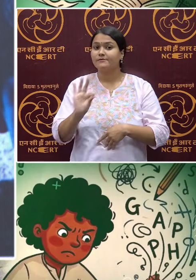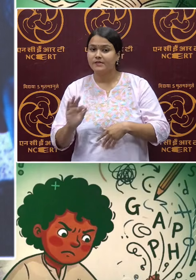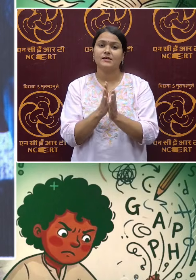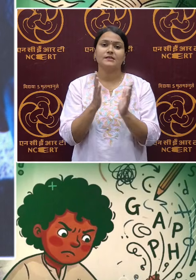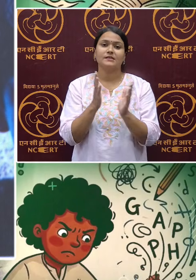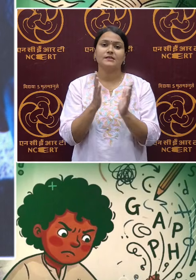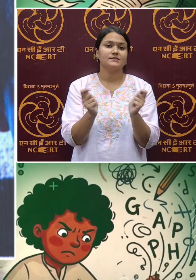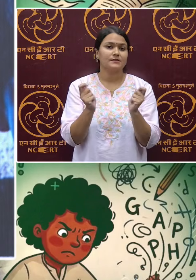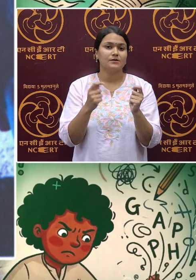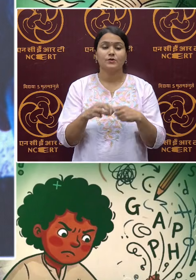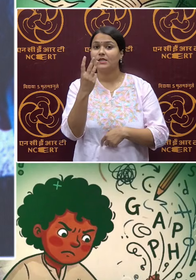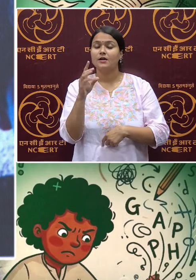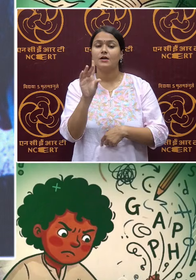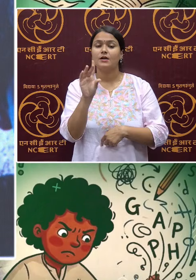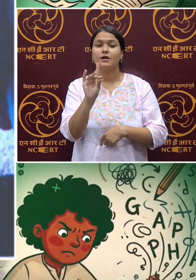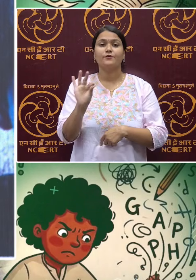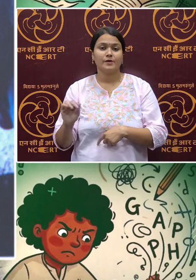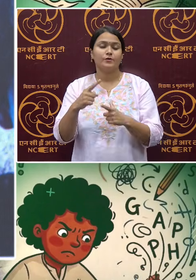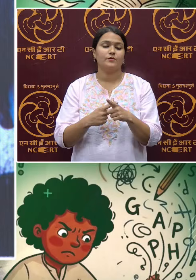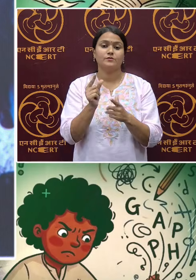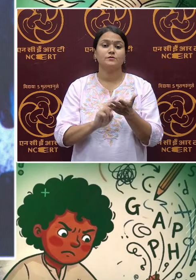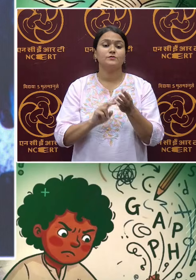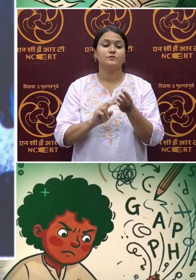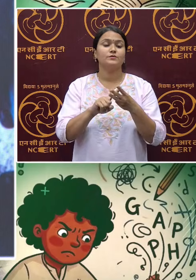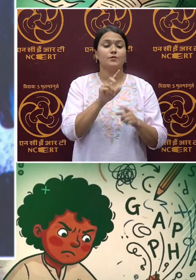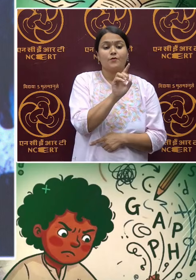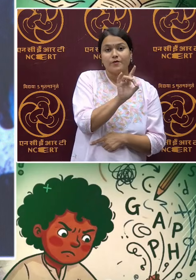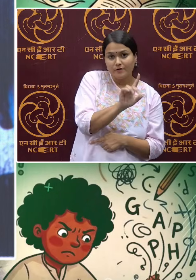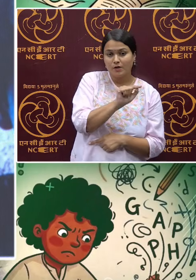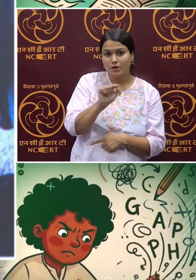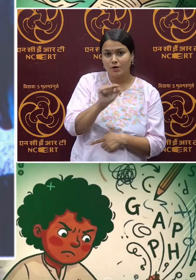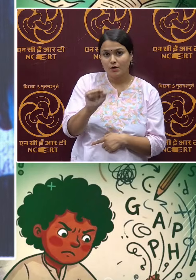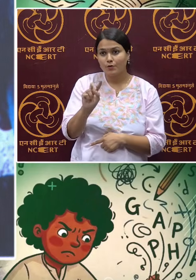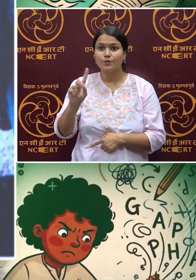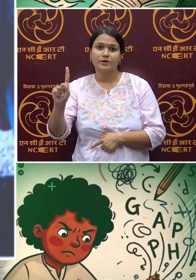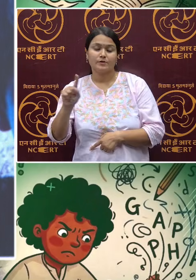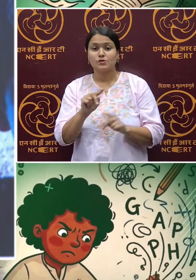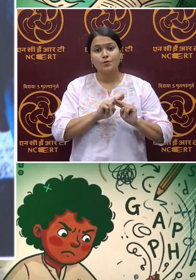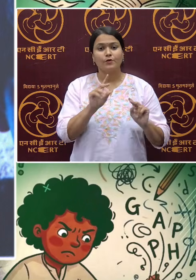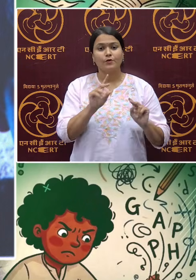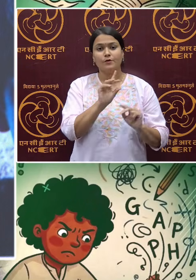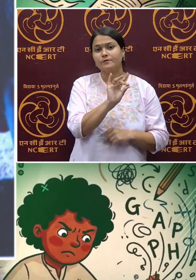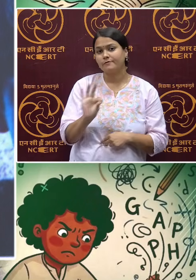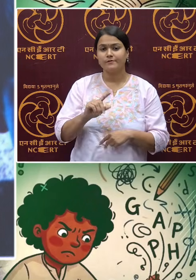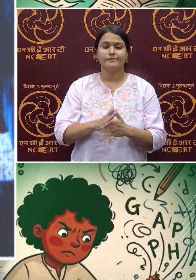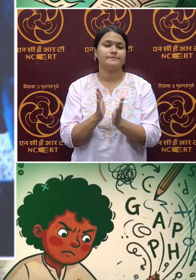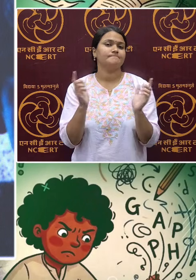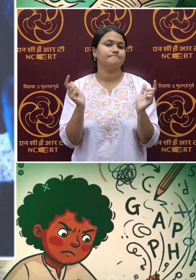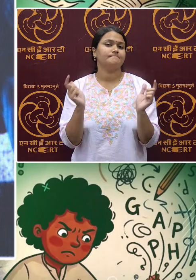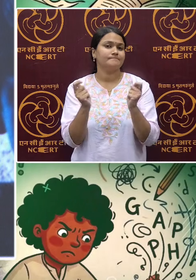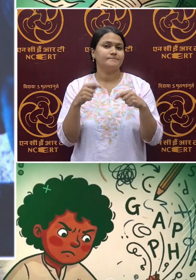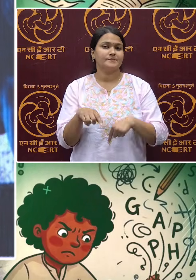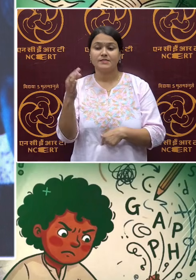the 3rd week of June. So from 15th to 21st, yani this entire week we are celebrating this special occasion,